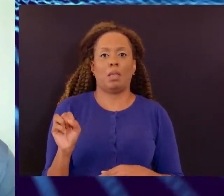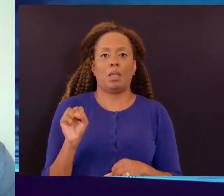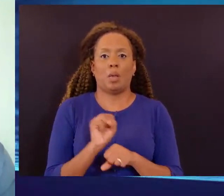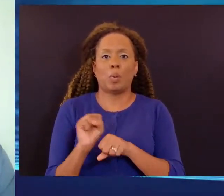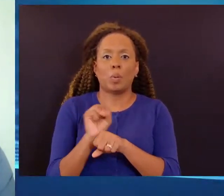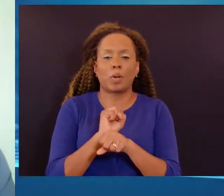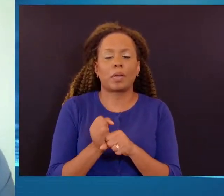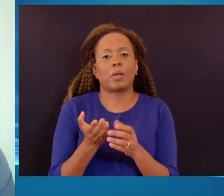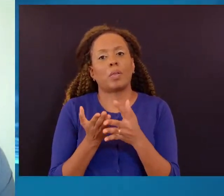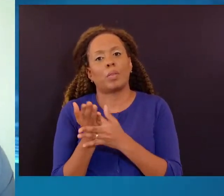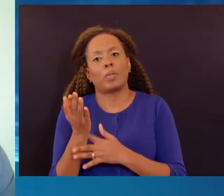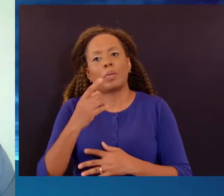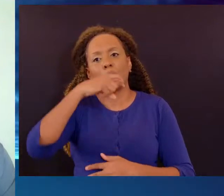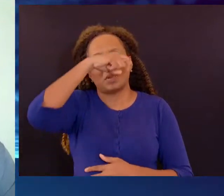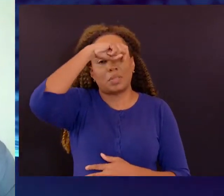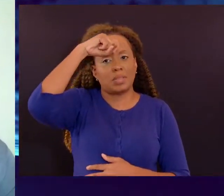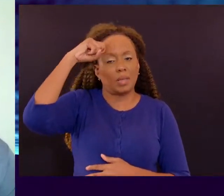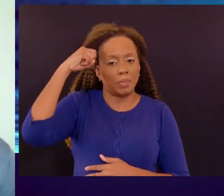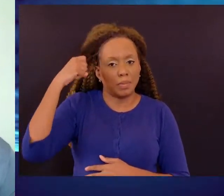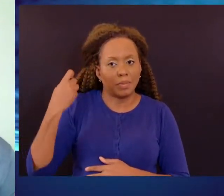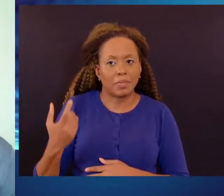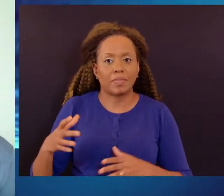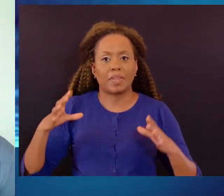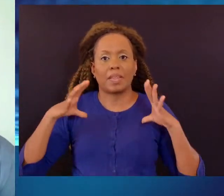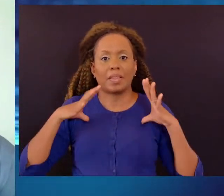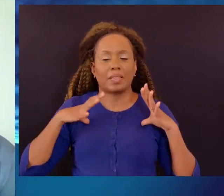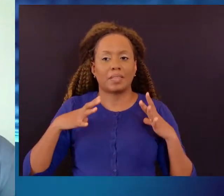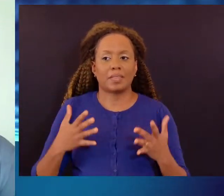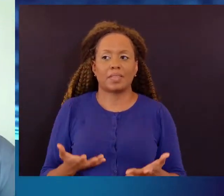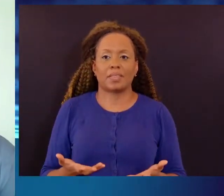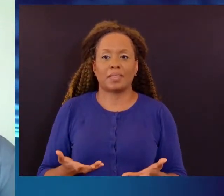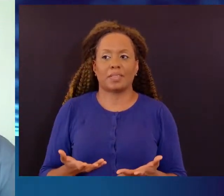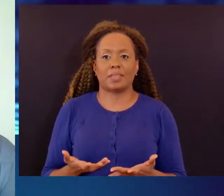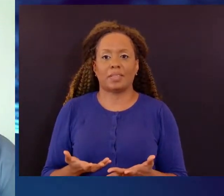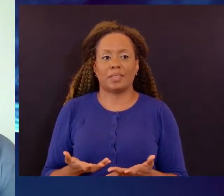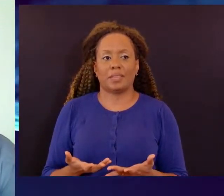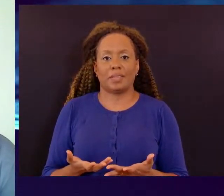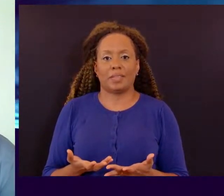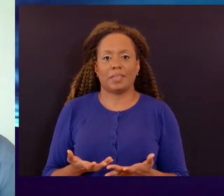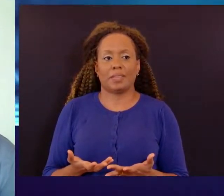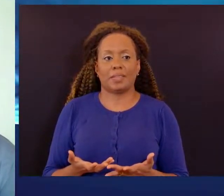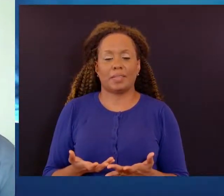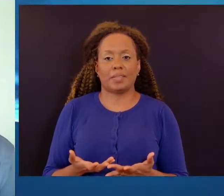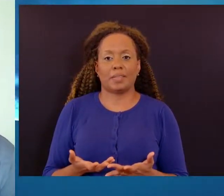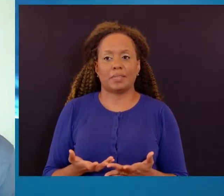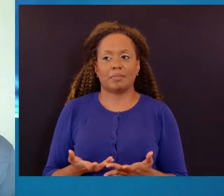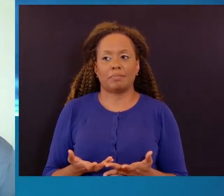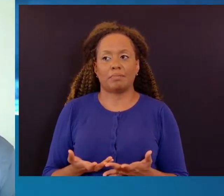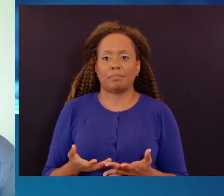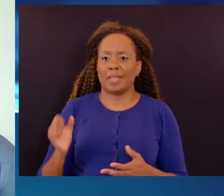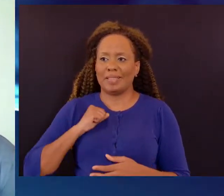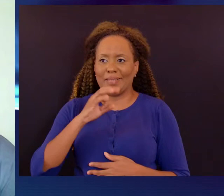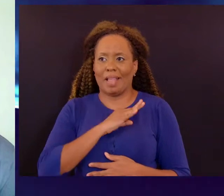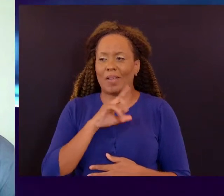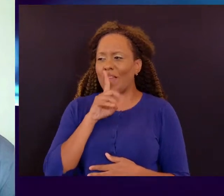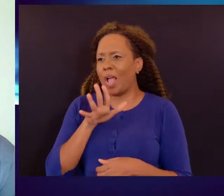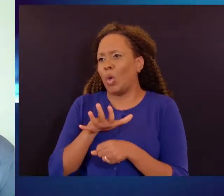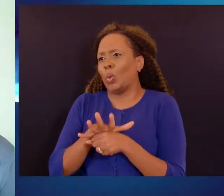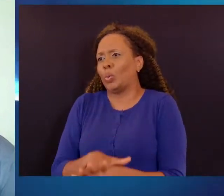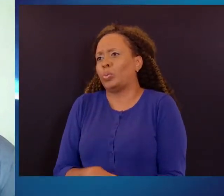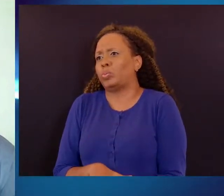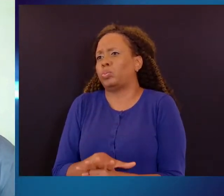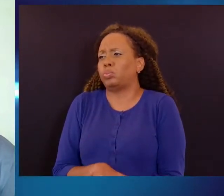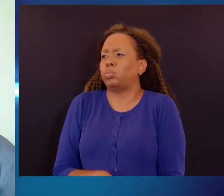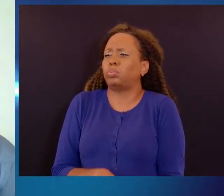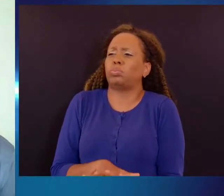summer vacation? This obviously would transfer in the staff burnout. Could you also tell me about